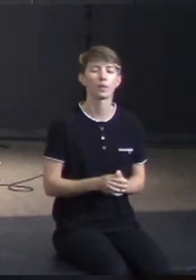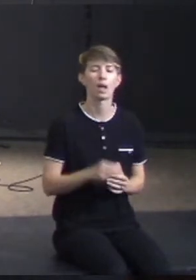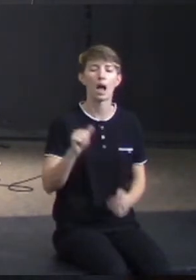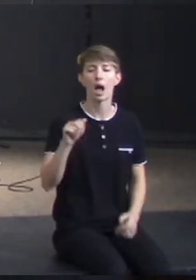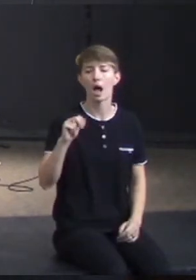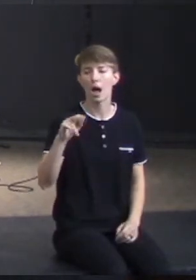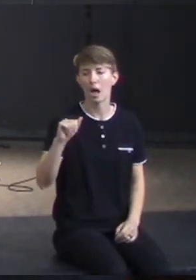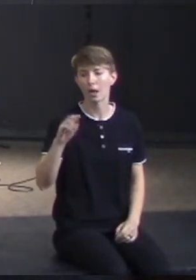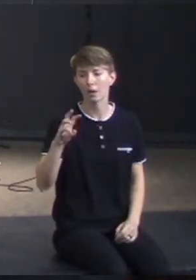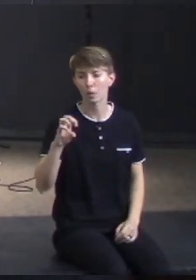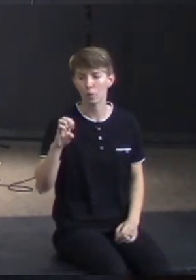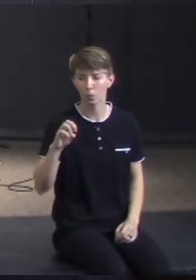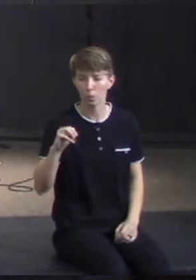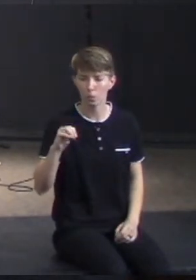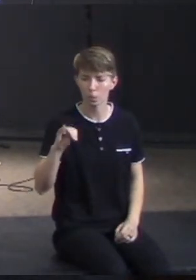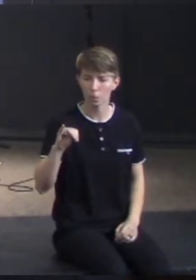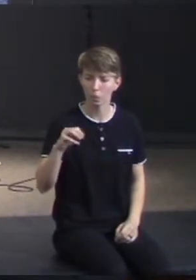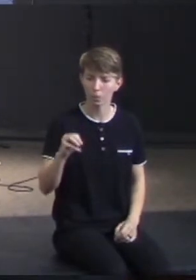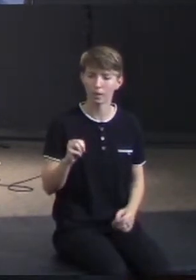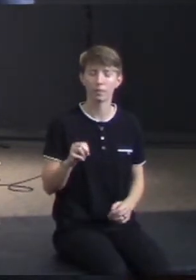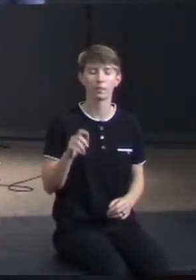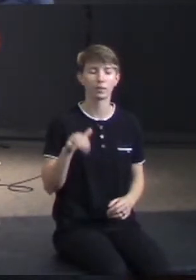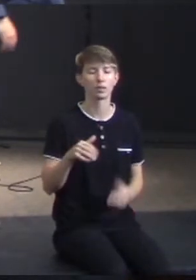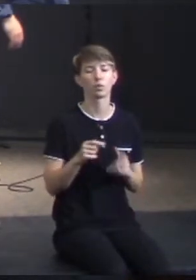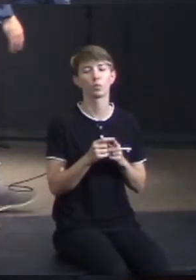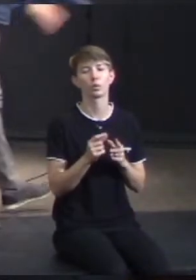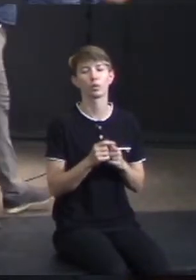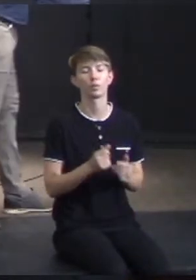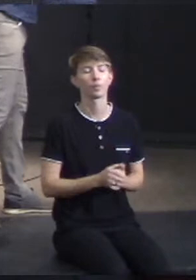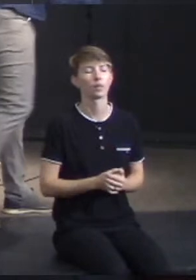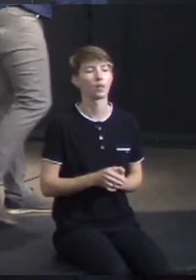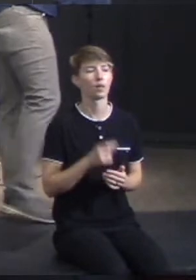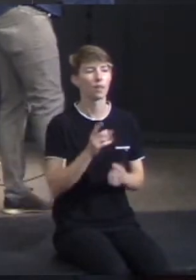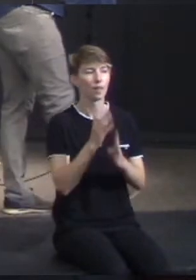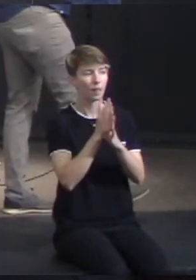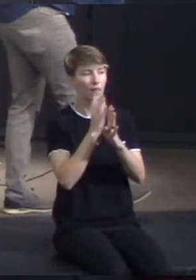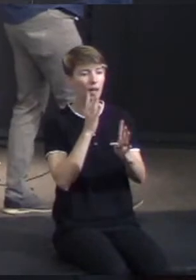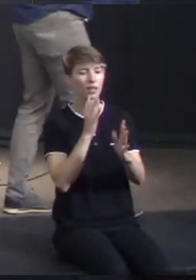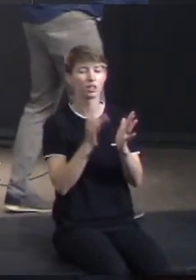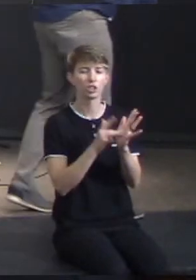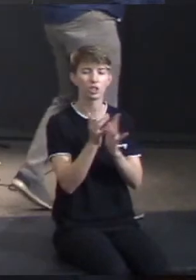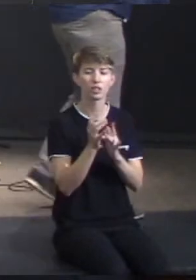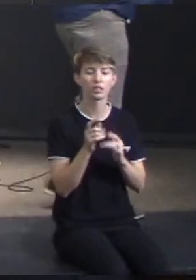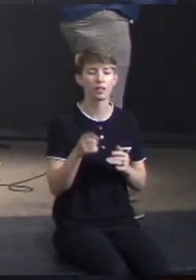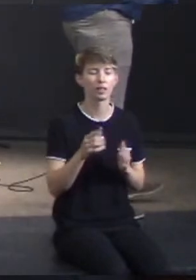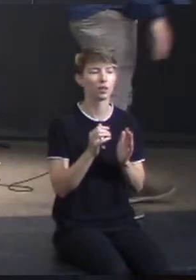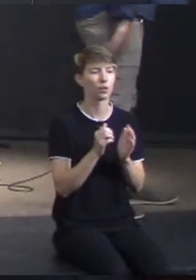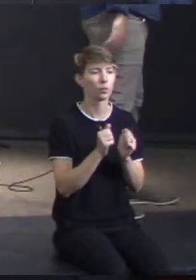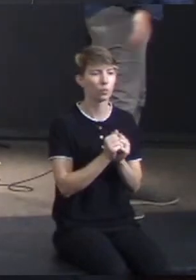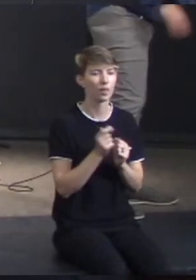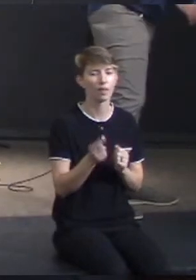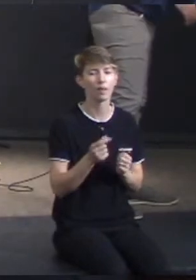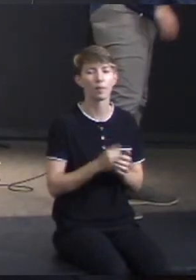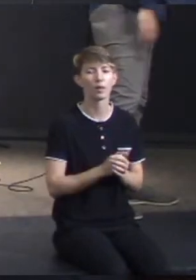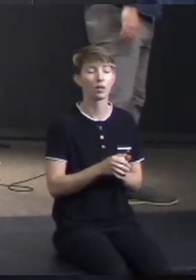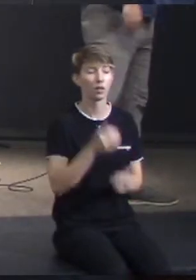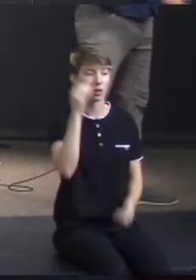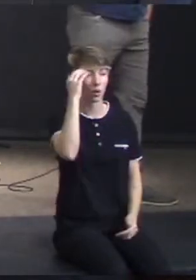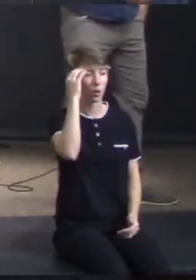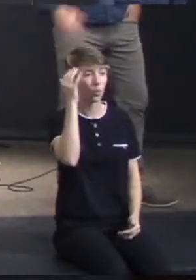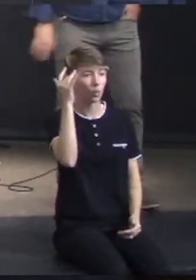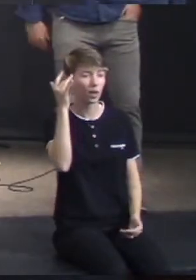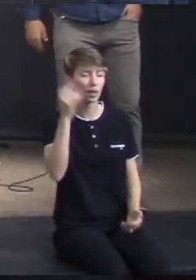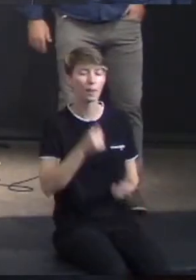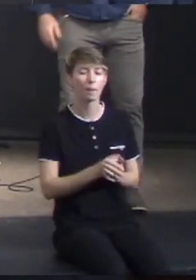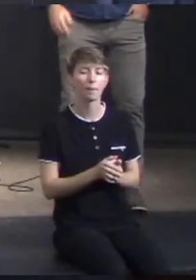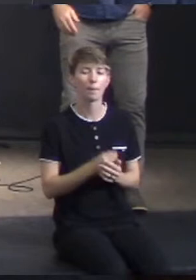They're there in that line. And Jesus is right there with them because you want to know why? Because lines don't make distinctions. You know